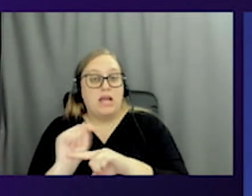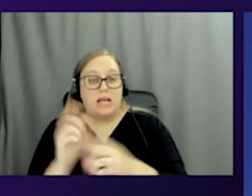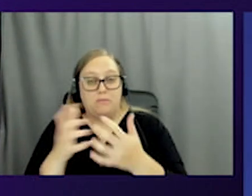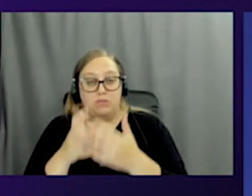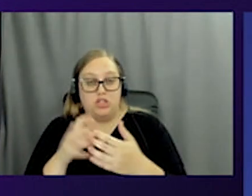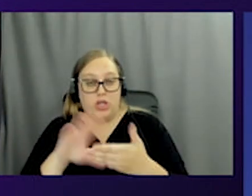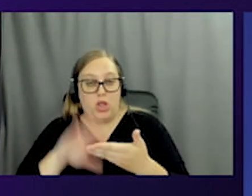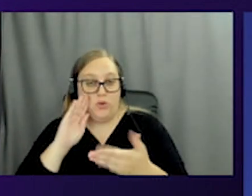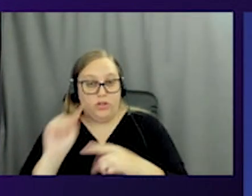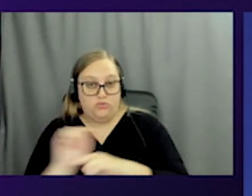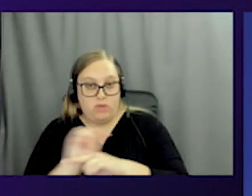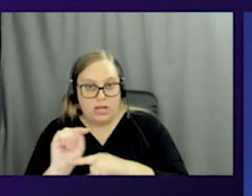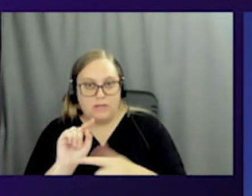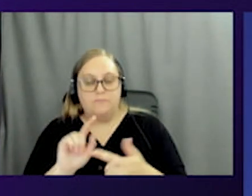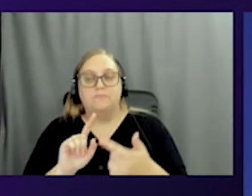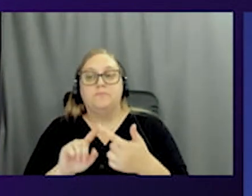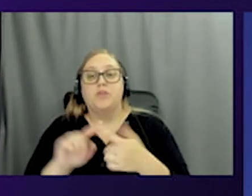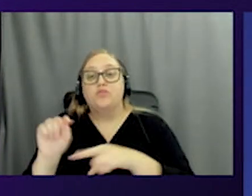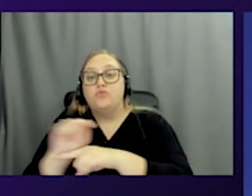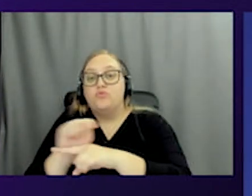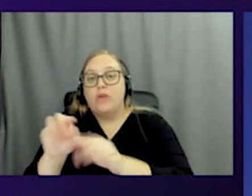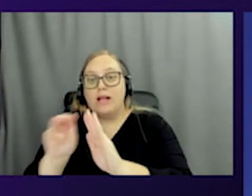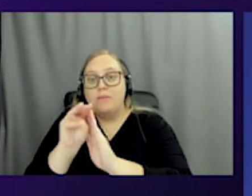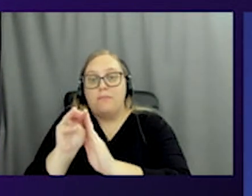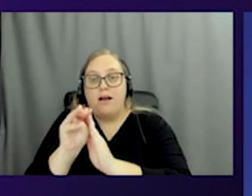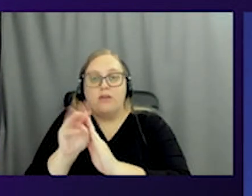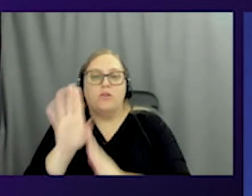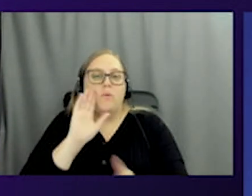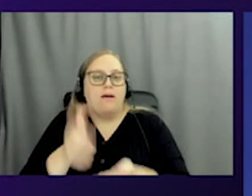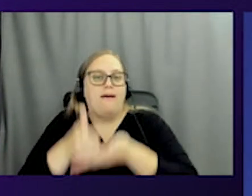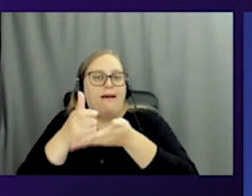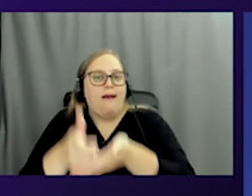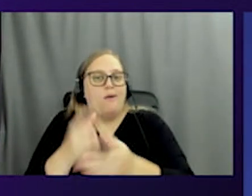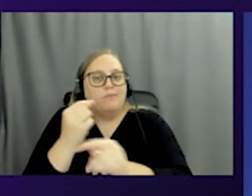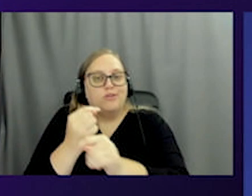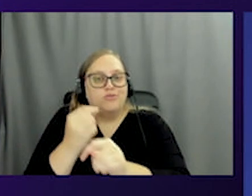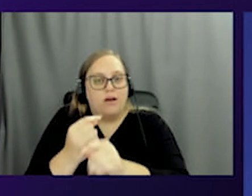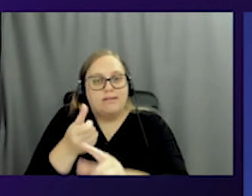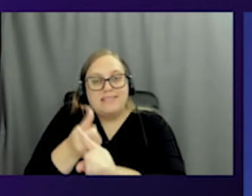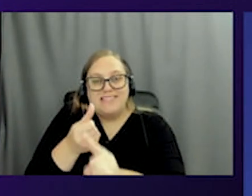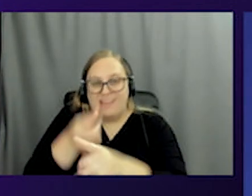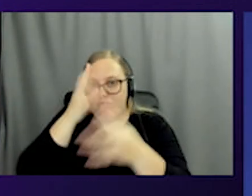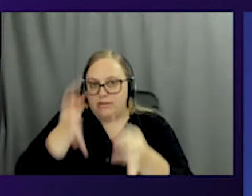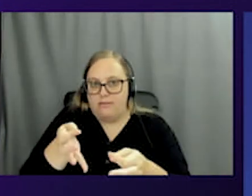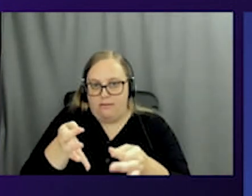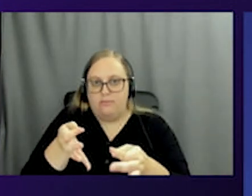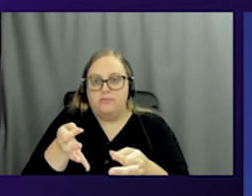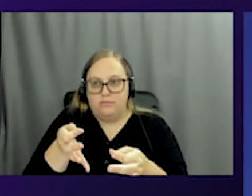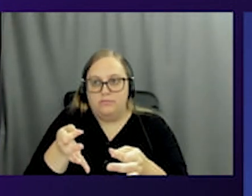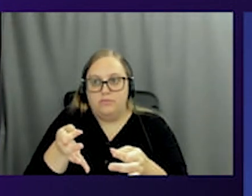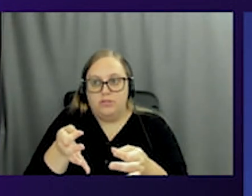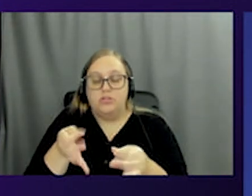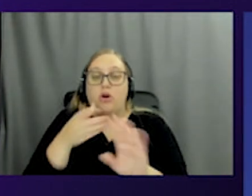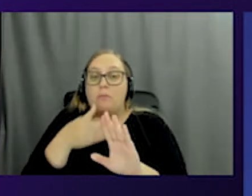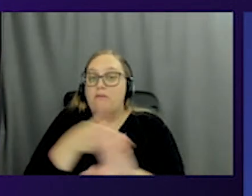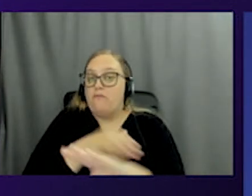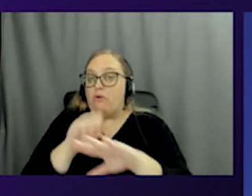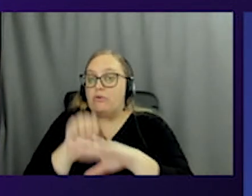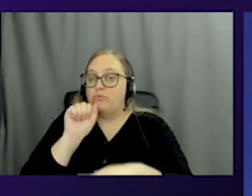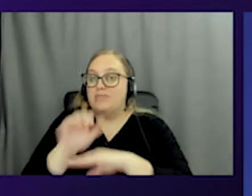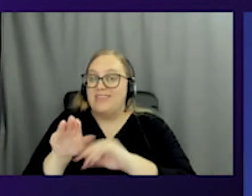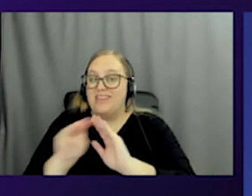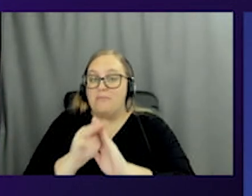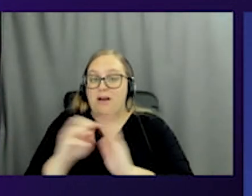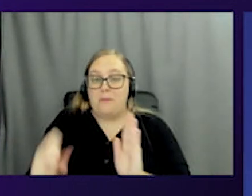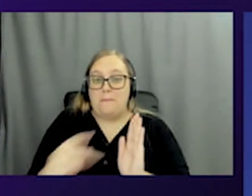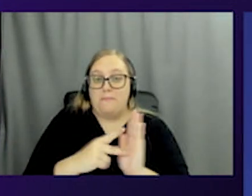that, to train a model that will help the truck make decisions. Yeah. But before you send that model back to the truck,